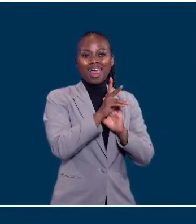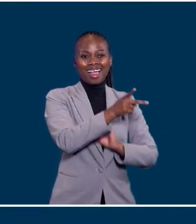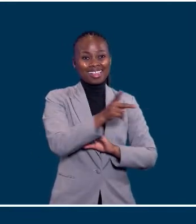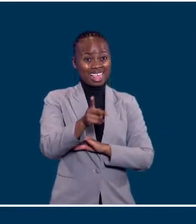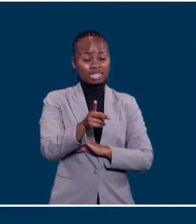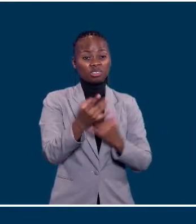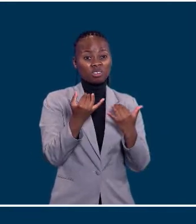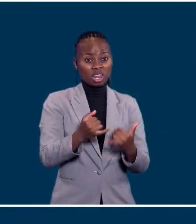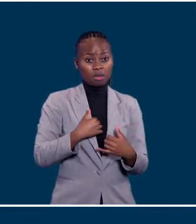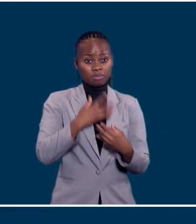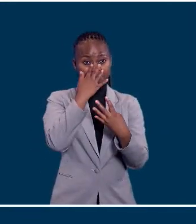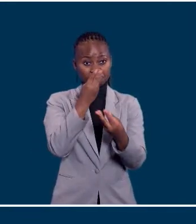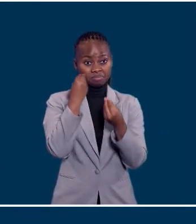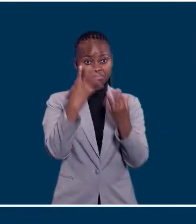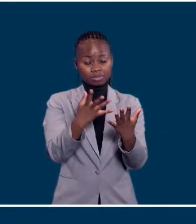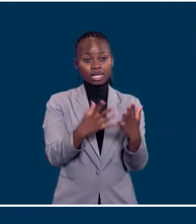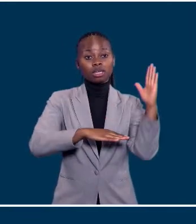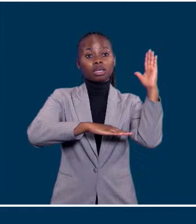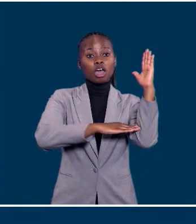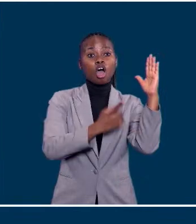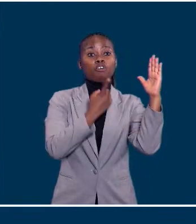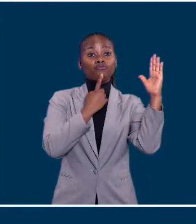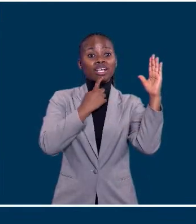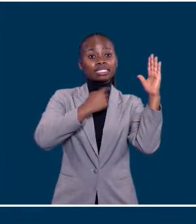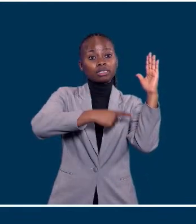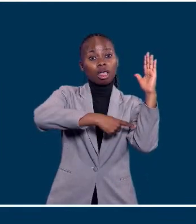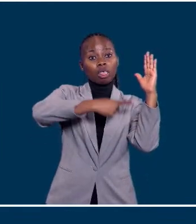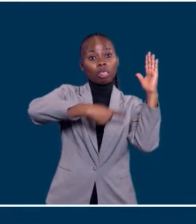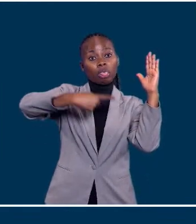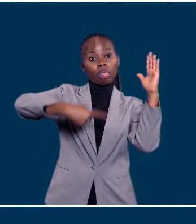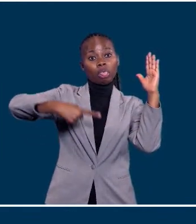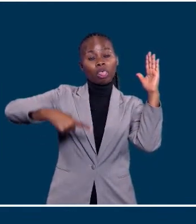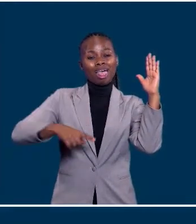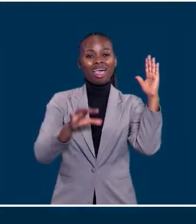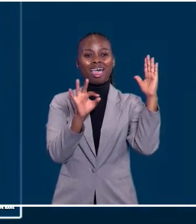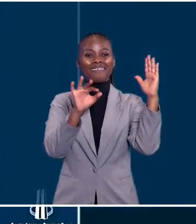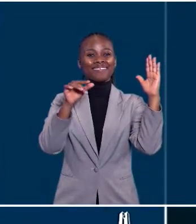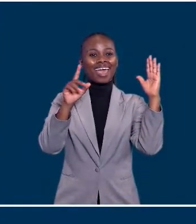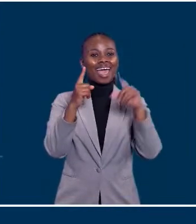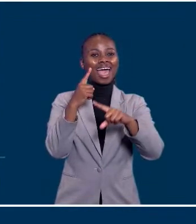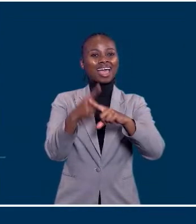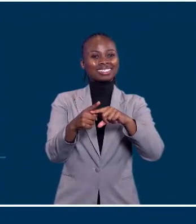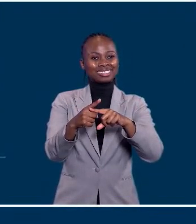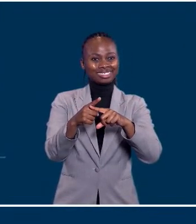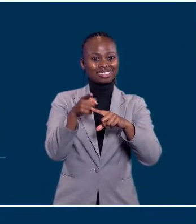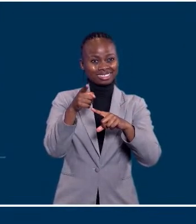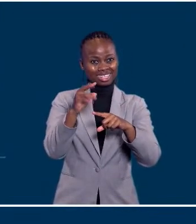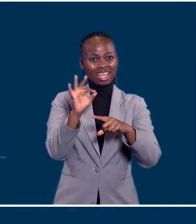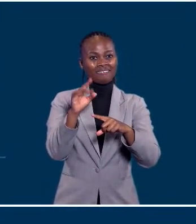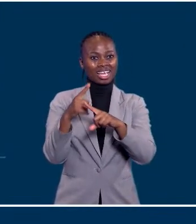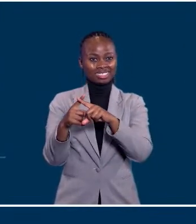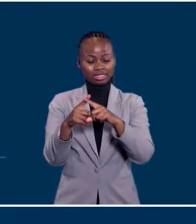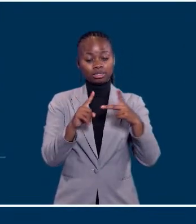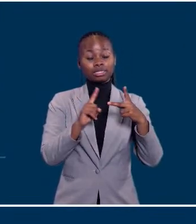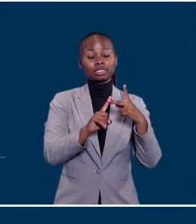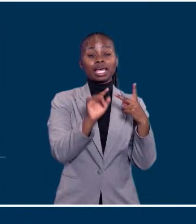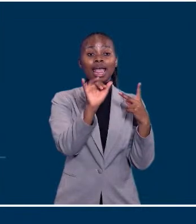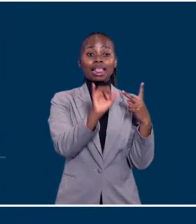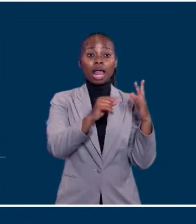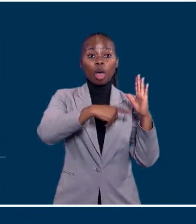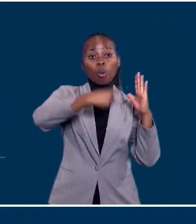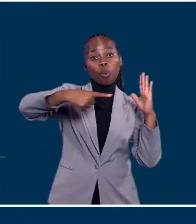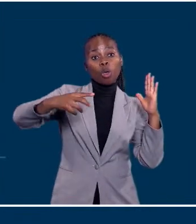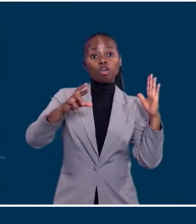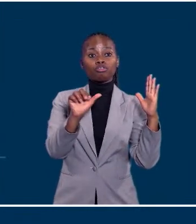what you're looking at here. The red line is the emerging market FX currency index. The rand is in yellow. And then you've